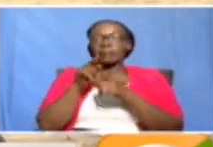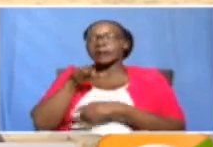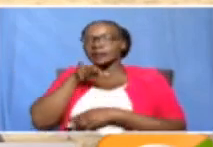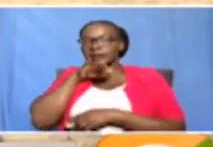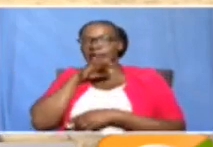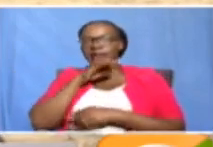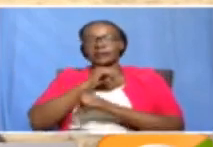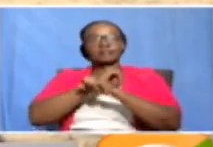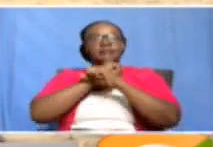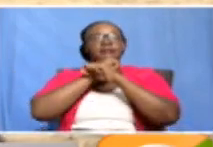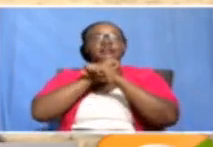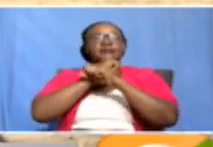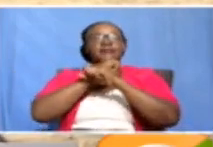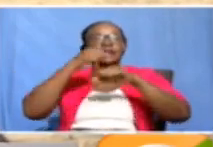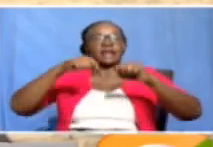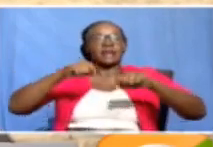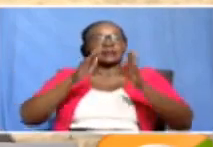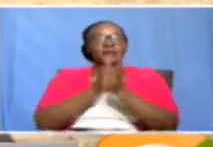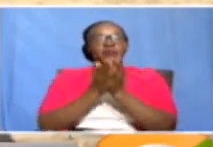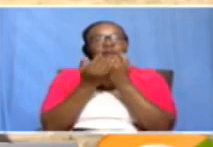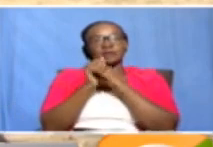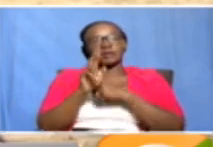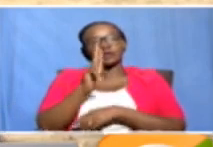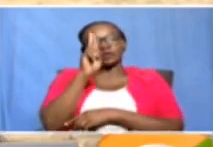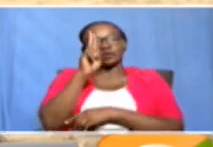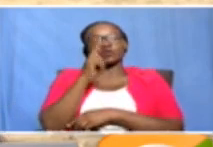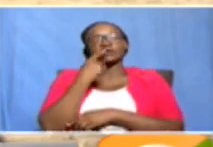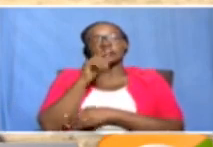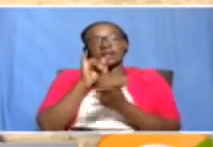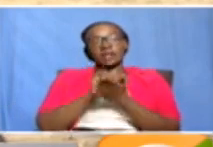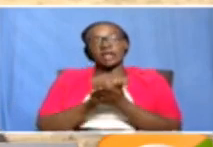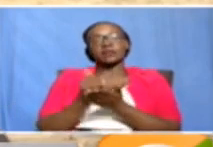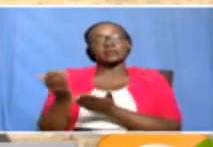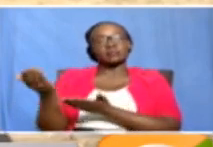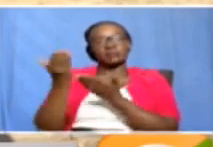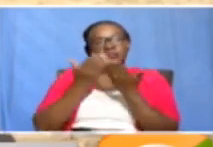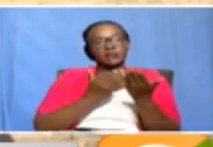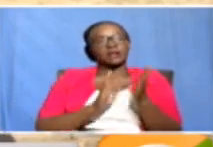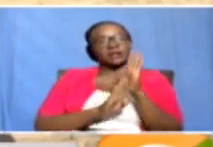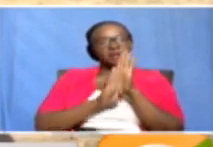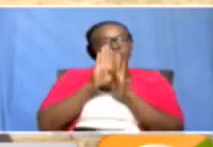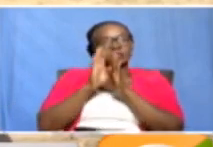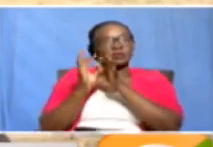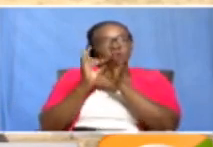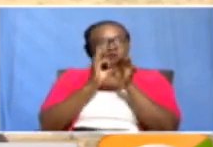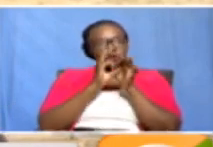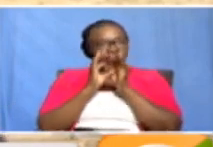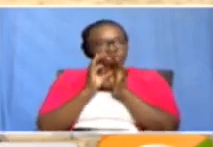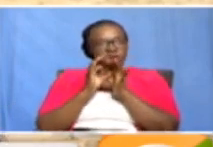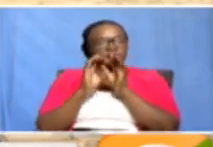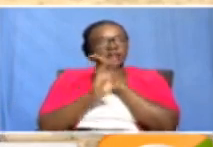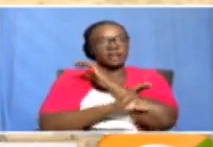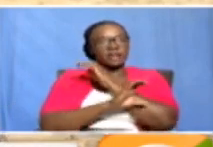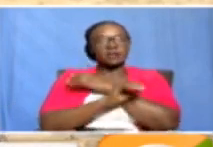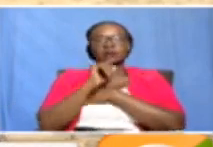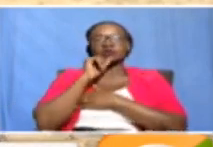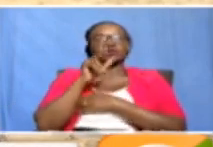Uhuru Kenyatta, terming it as a handshake to bring development and unity in the country and not 2022